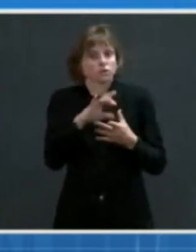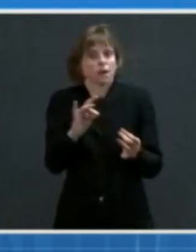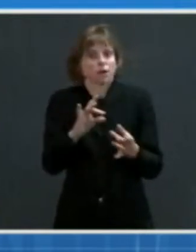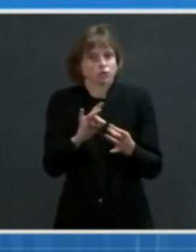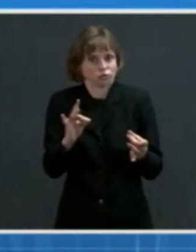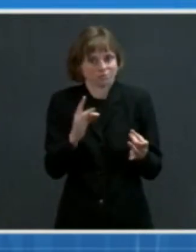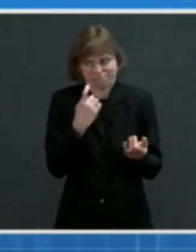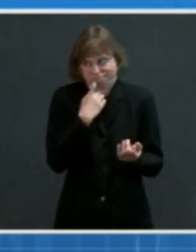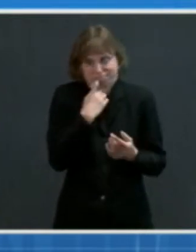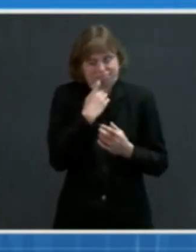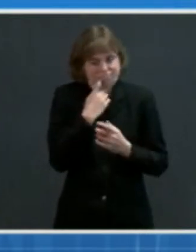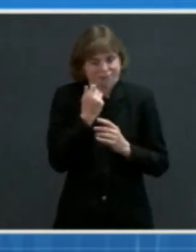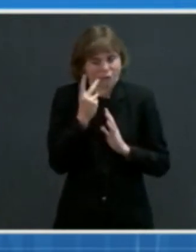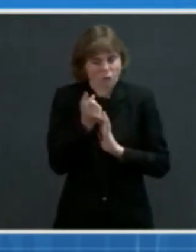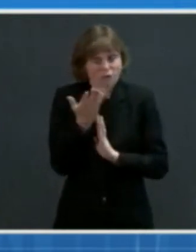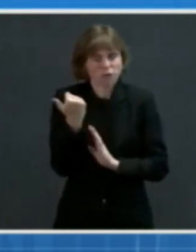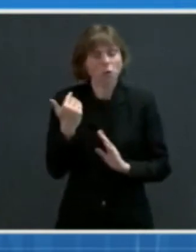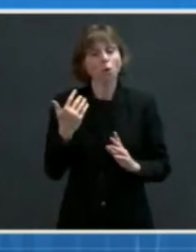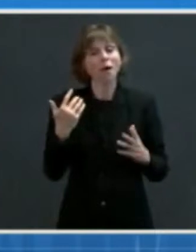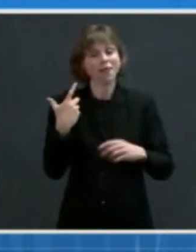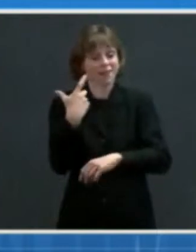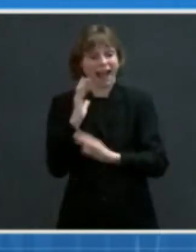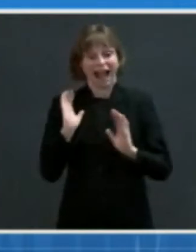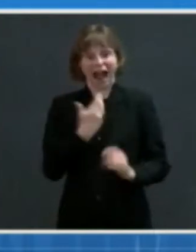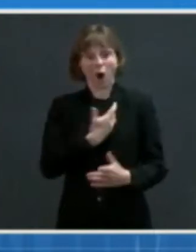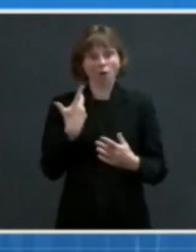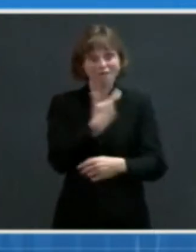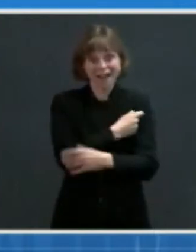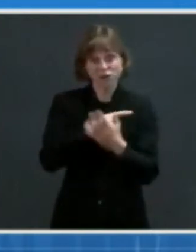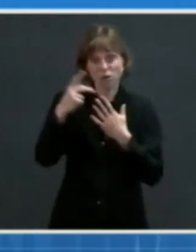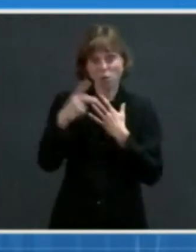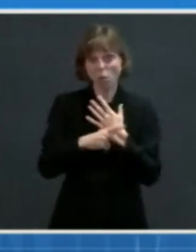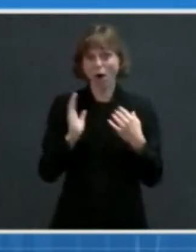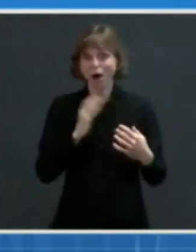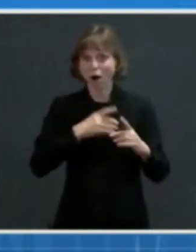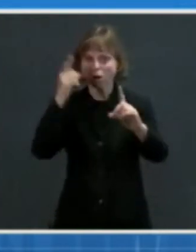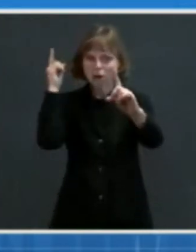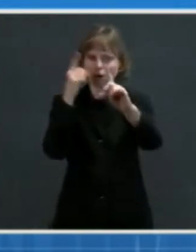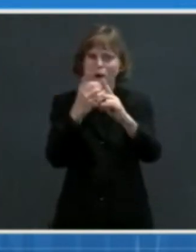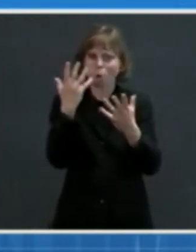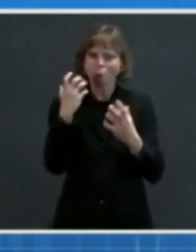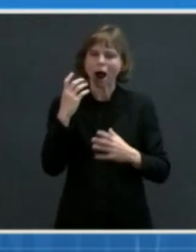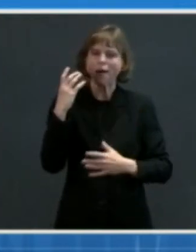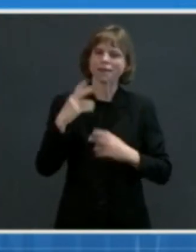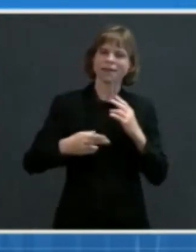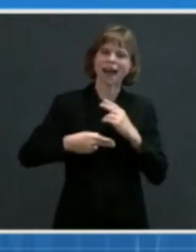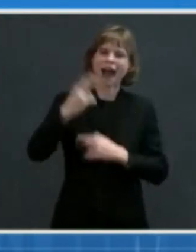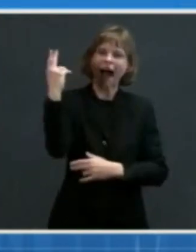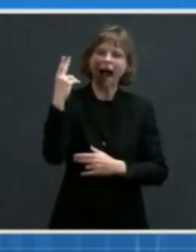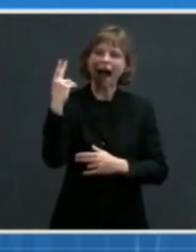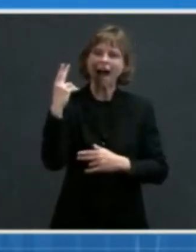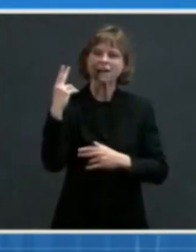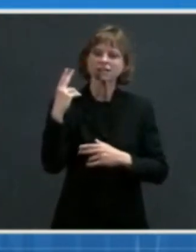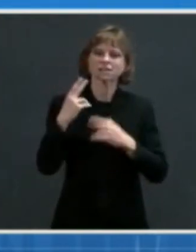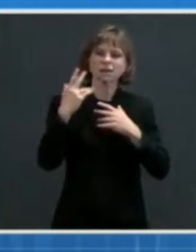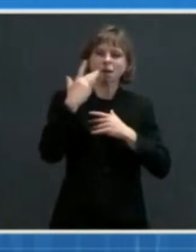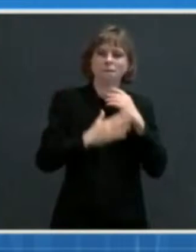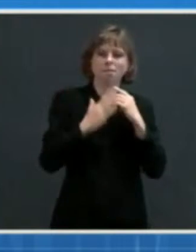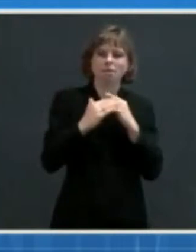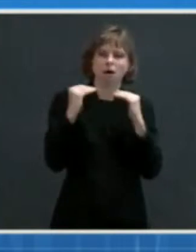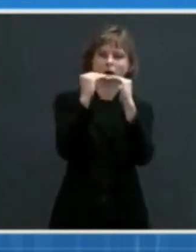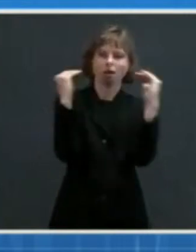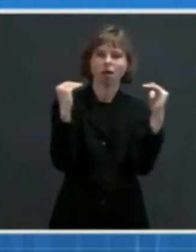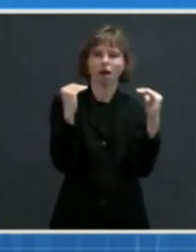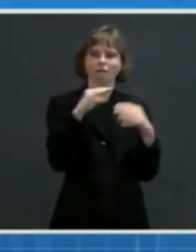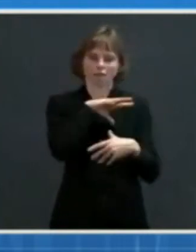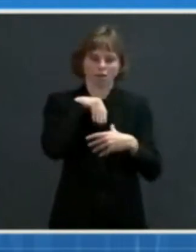in our vaccination program, we aim to get the highest titer of vaccination that would then be able to